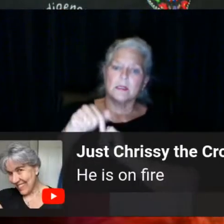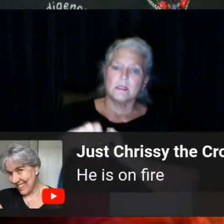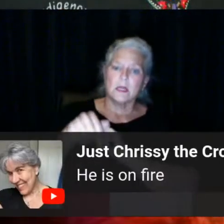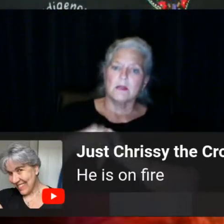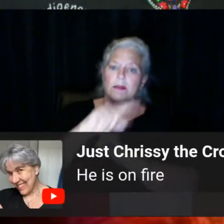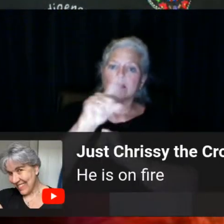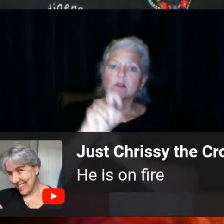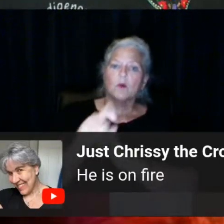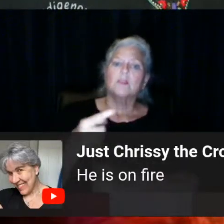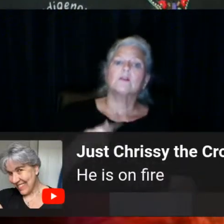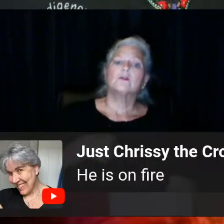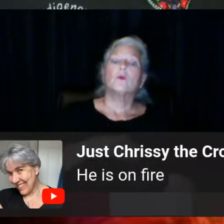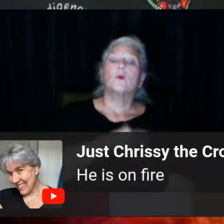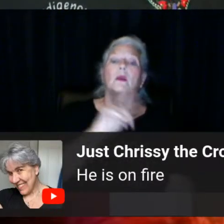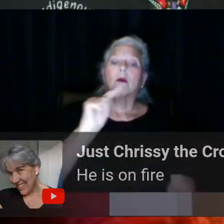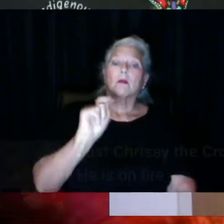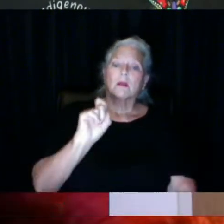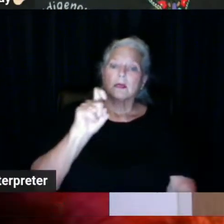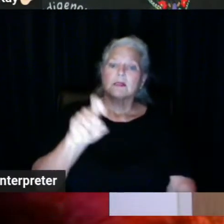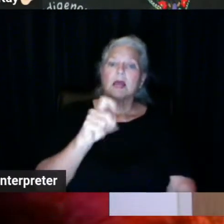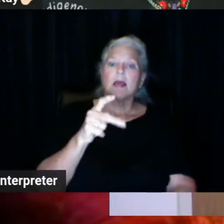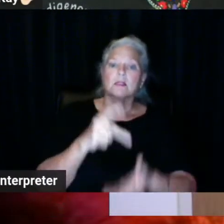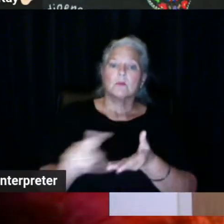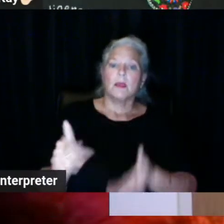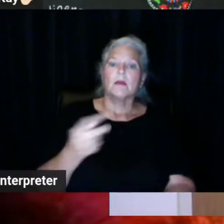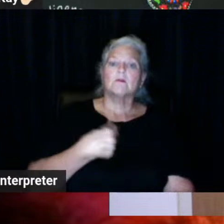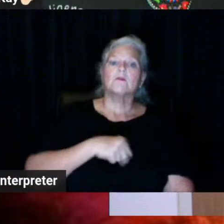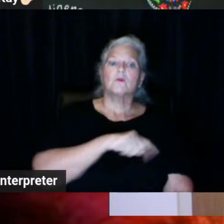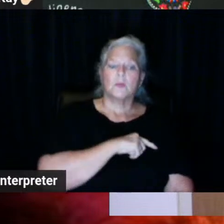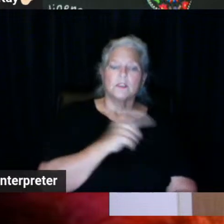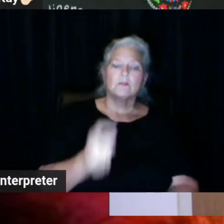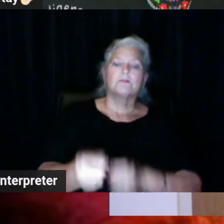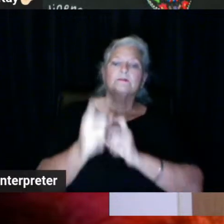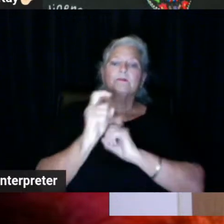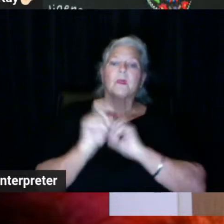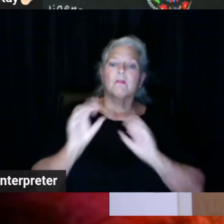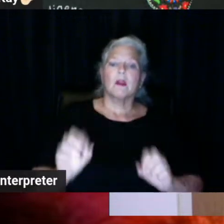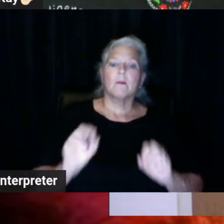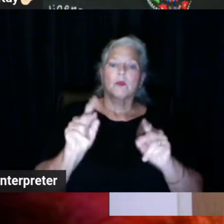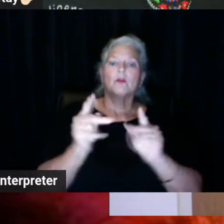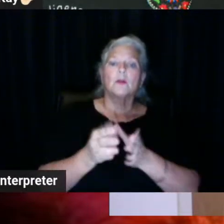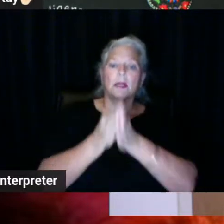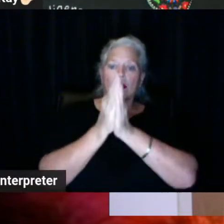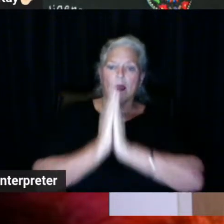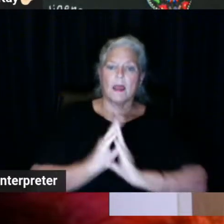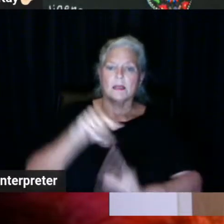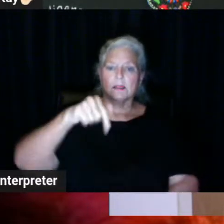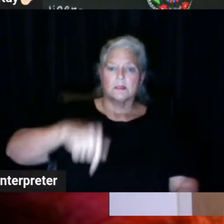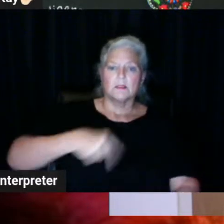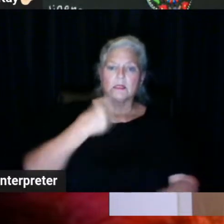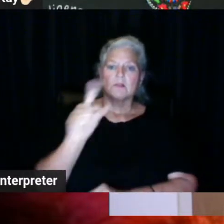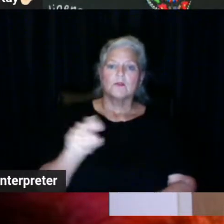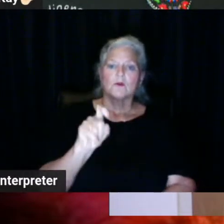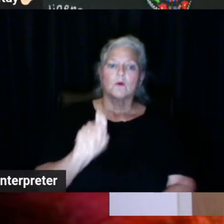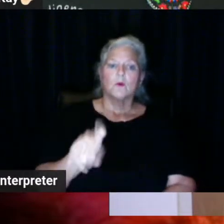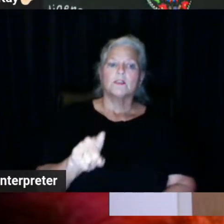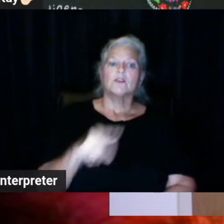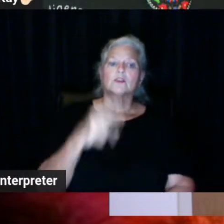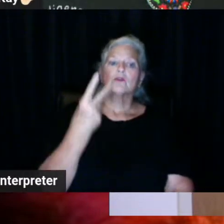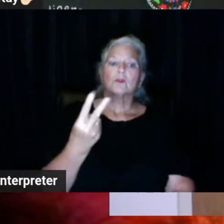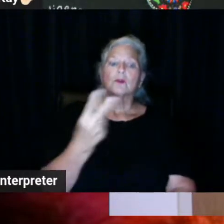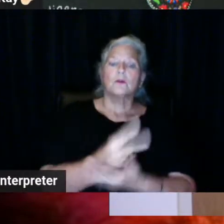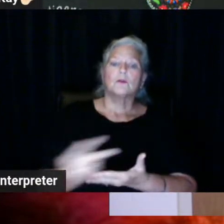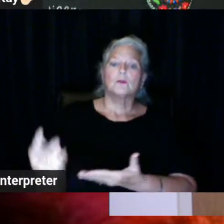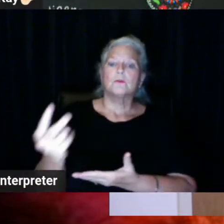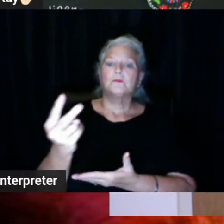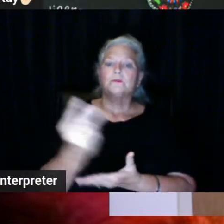taxpayers of this community. We should have been afforded the opportunity to ask these questions 2 weeks ago on an item that was listed as an